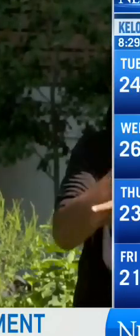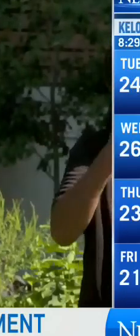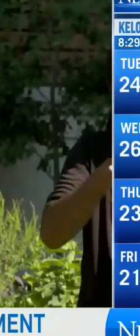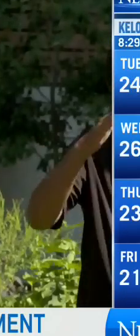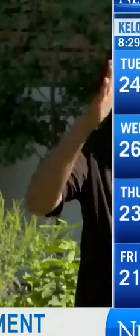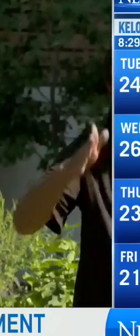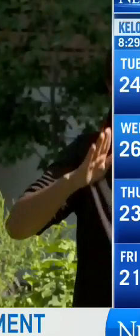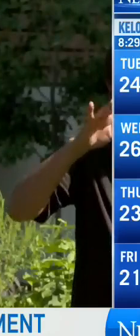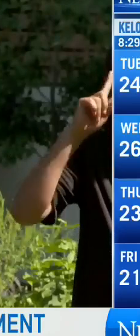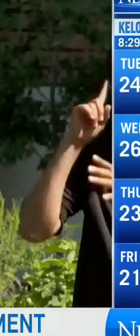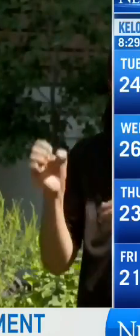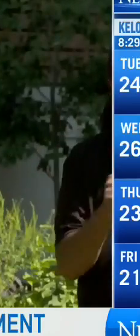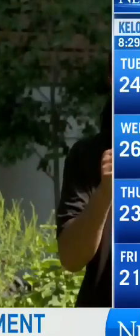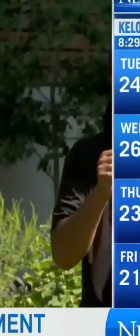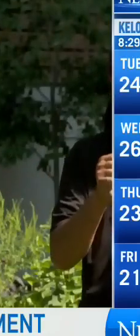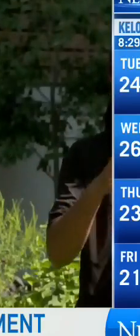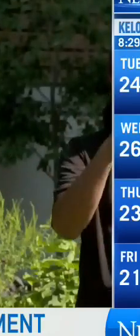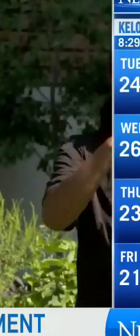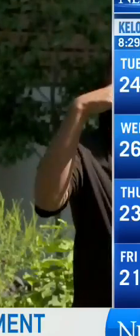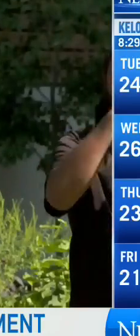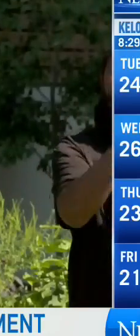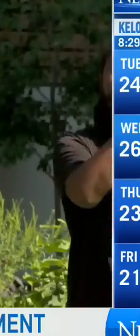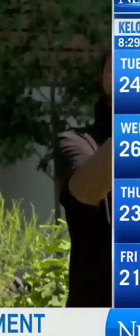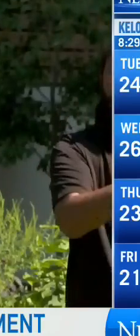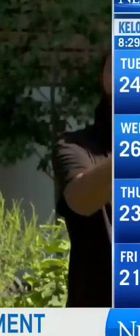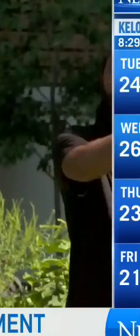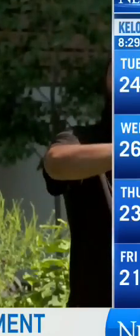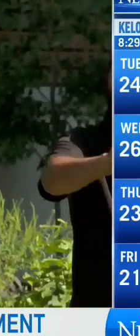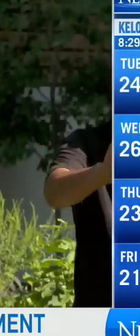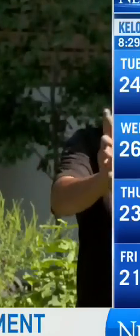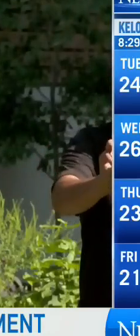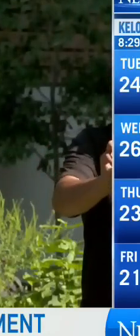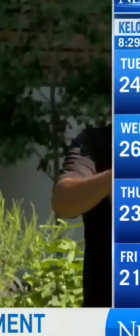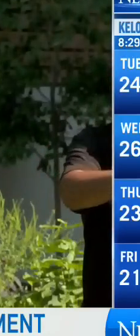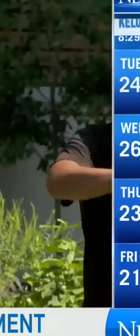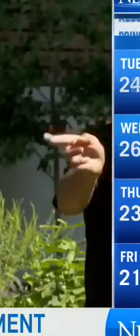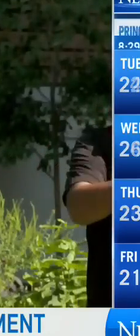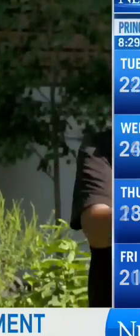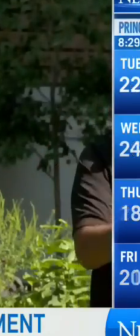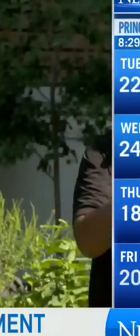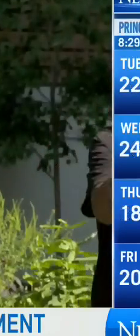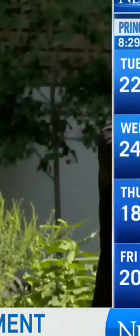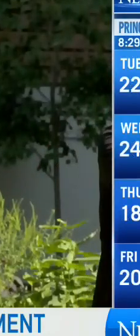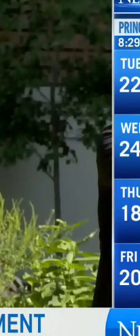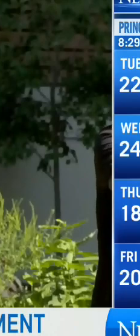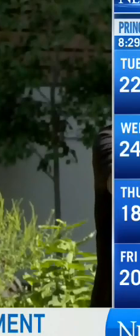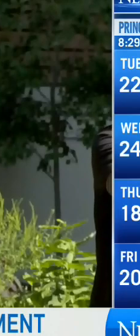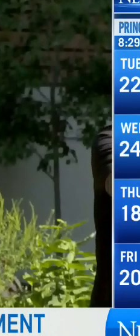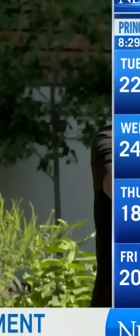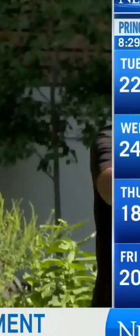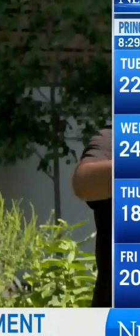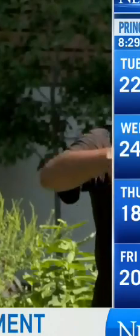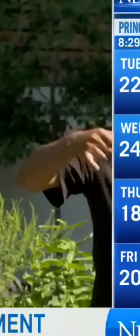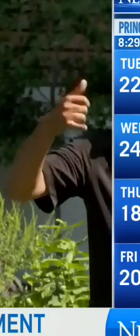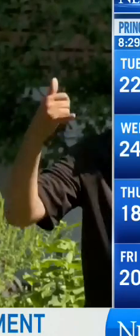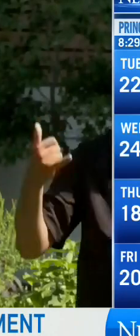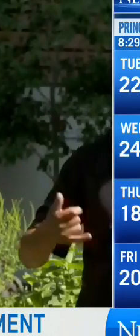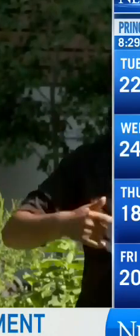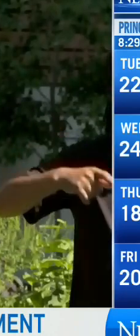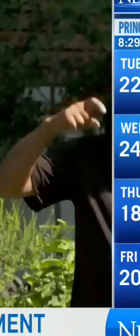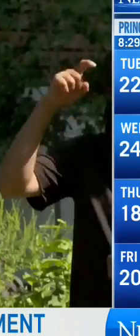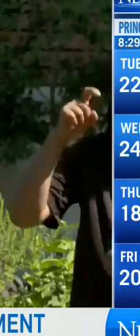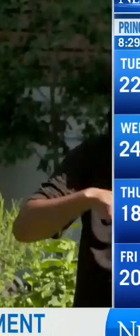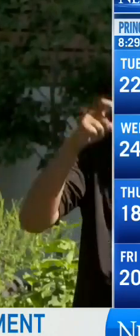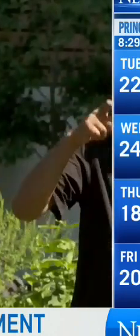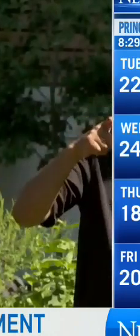Indigenous leadership is ready to do just that, to lead the way. And so this is the time for us to not